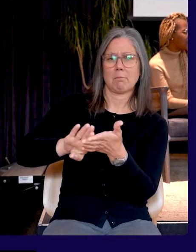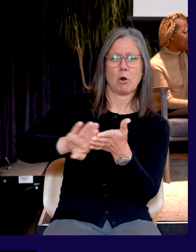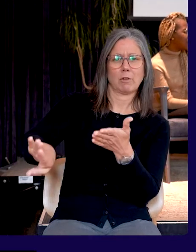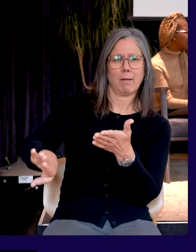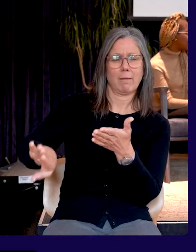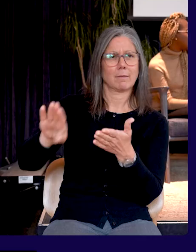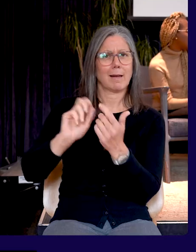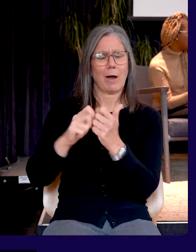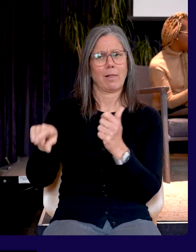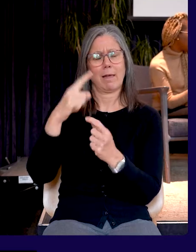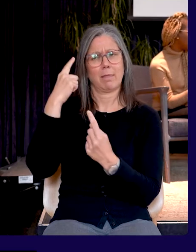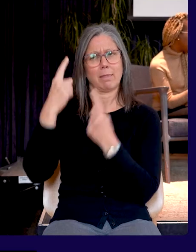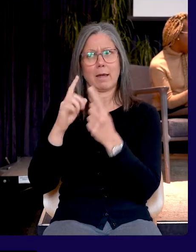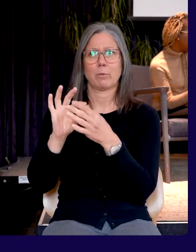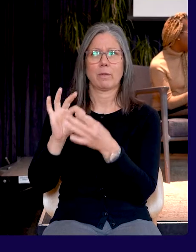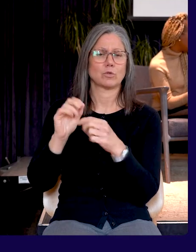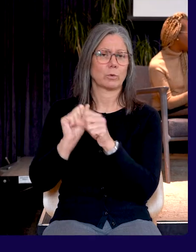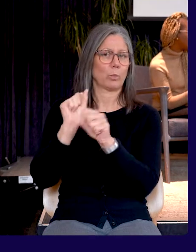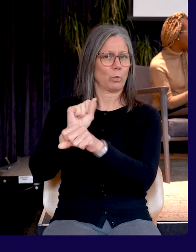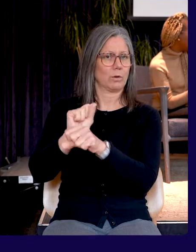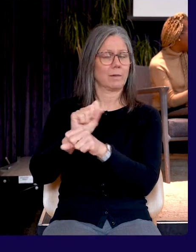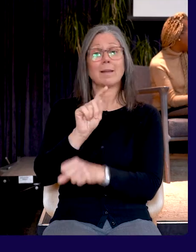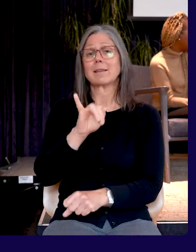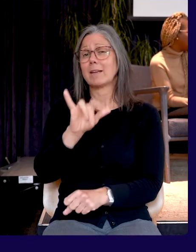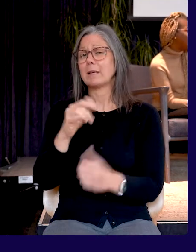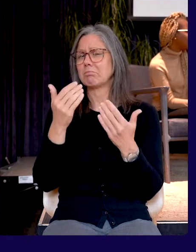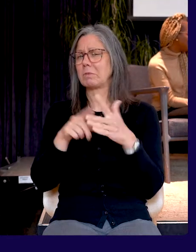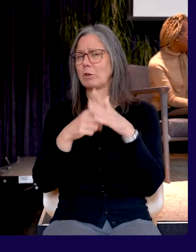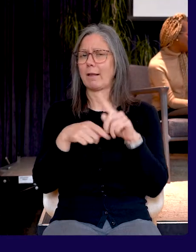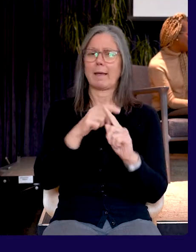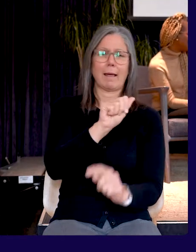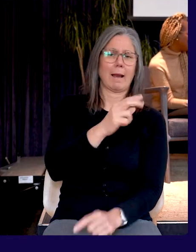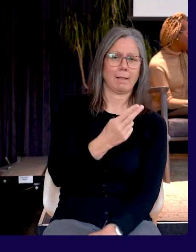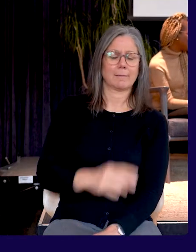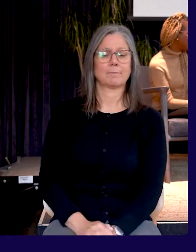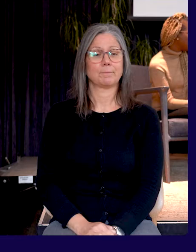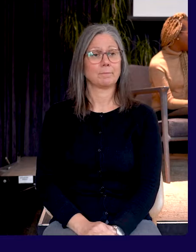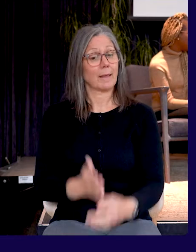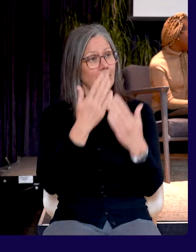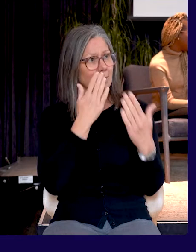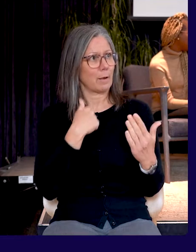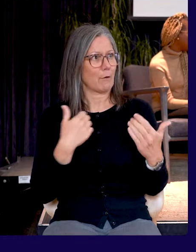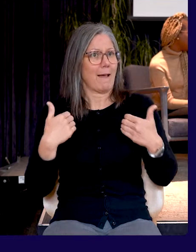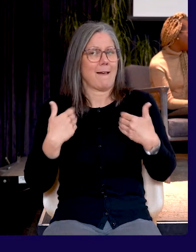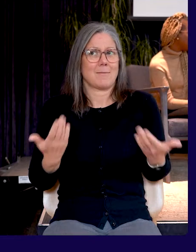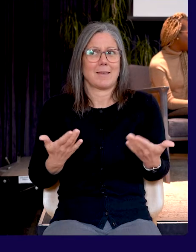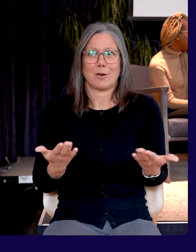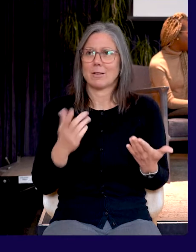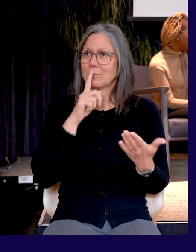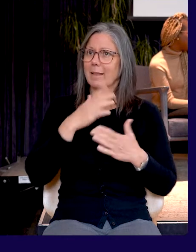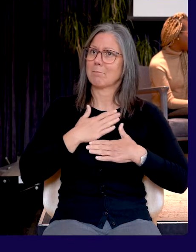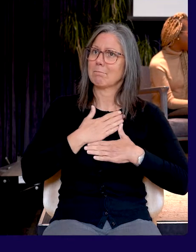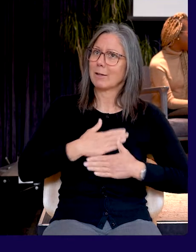really rethinking their relationship with work now. And Tiffany, I'll start with you, and then we'll come to Anne Helen. Yes, absolutely. Thank you for having me. It's just a pleasure